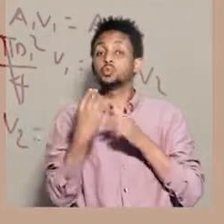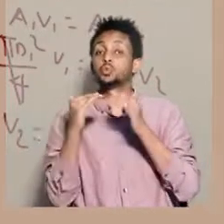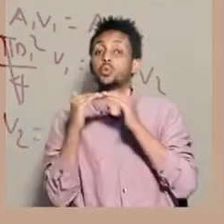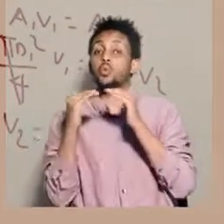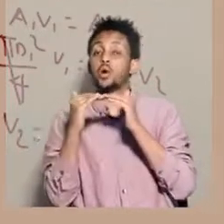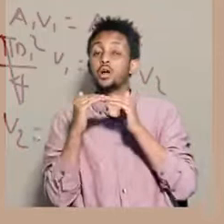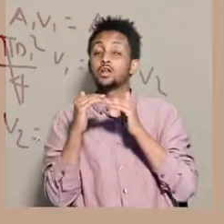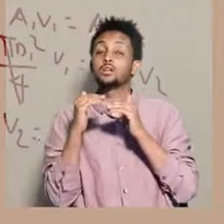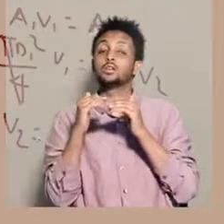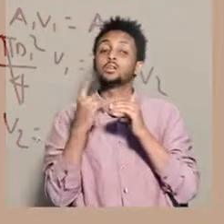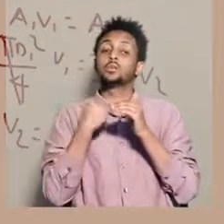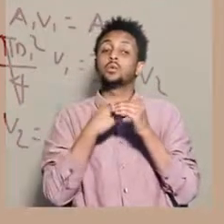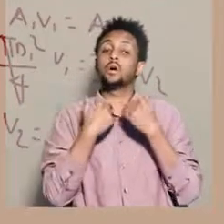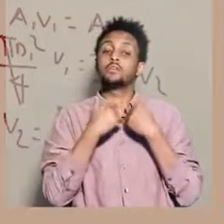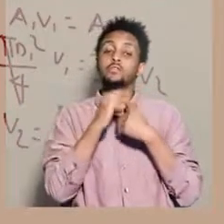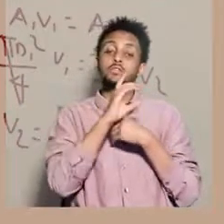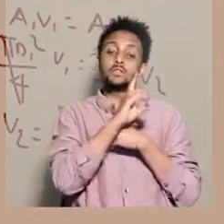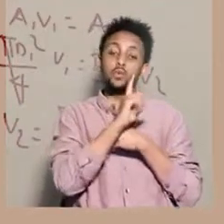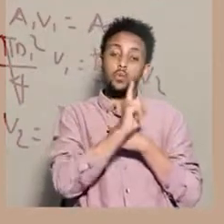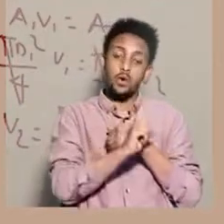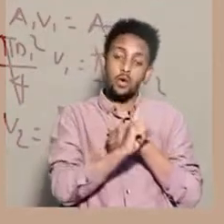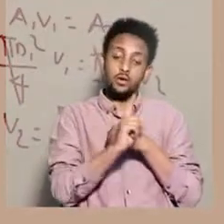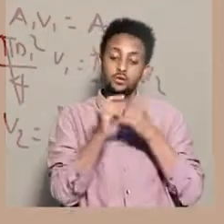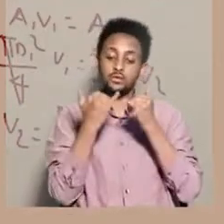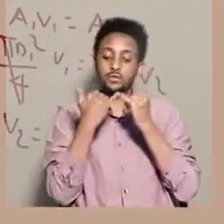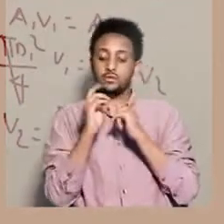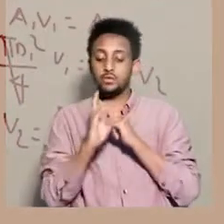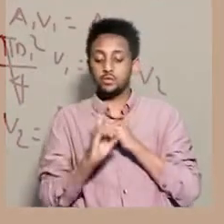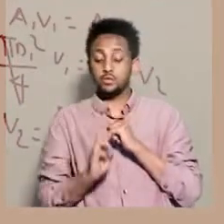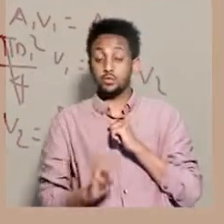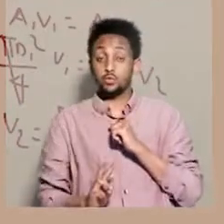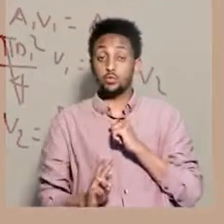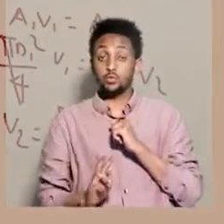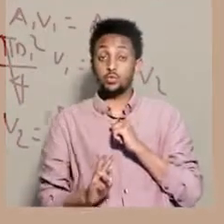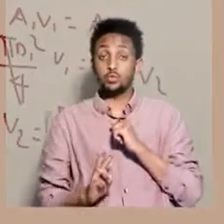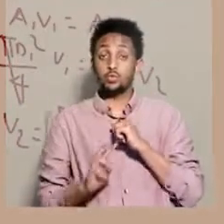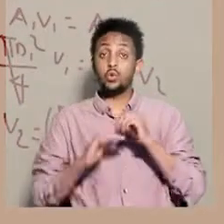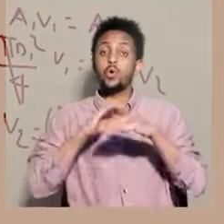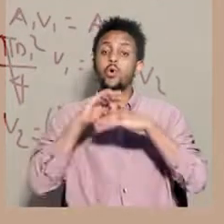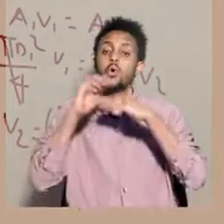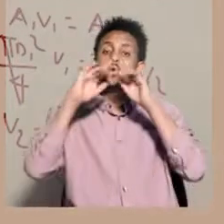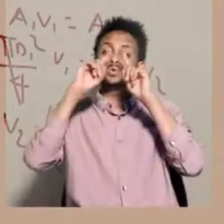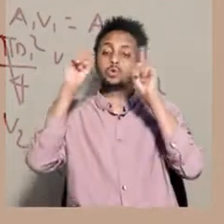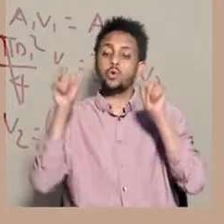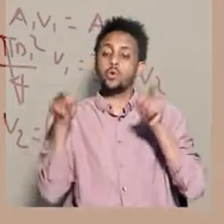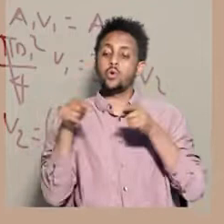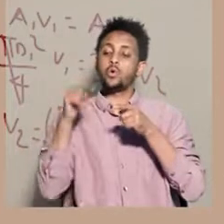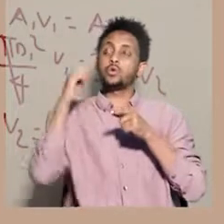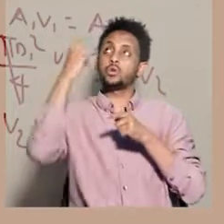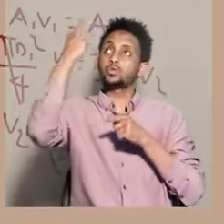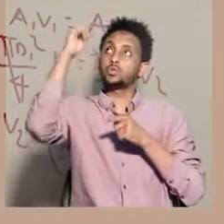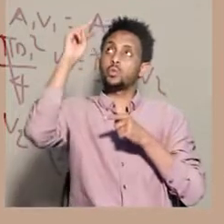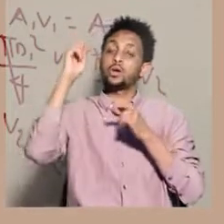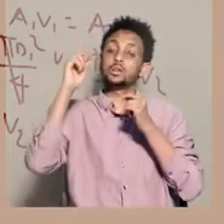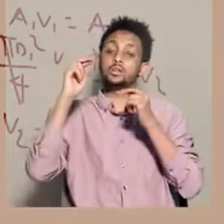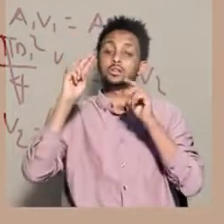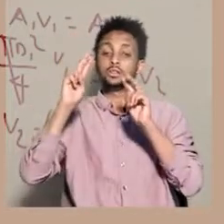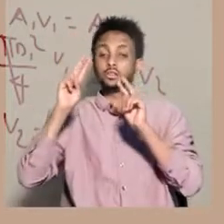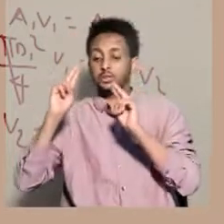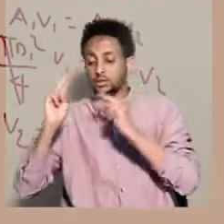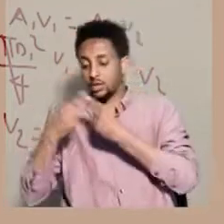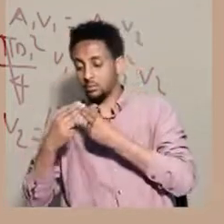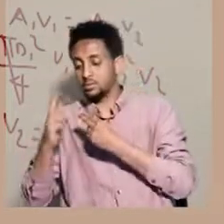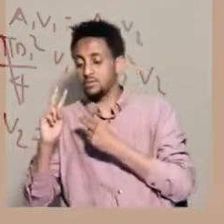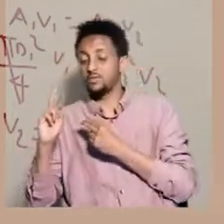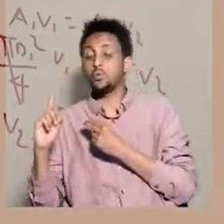equals to, we can have d1 over d2 the whole squared times V1.